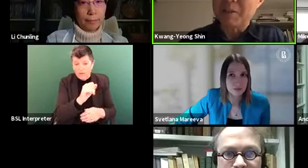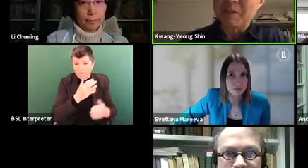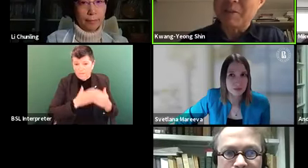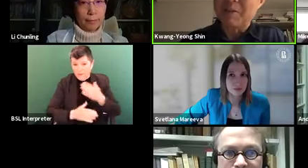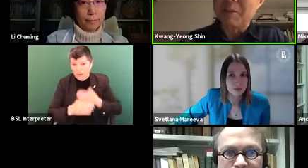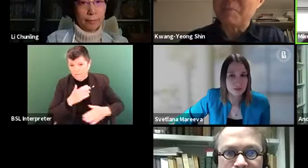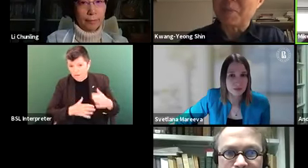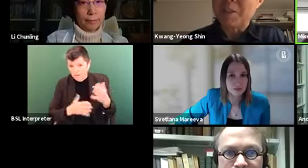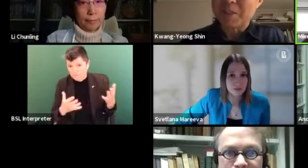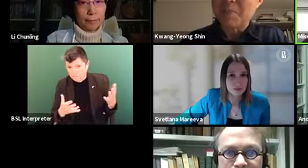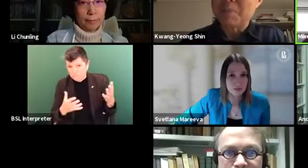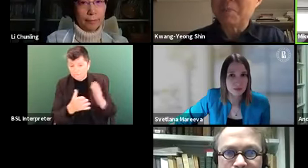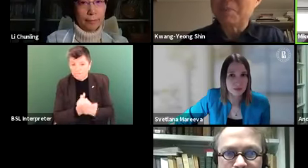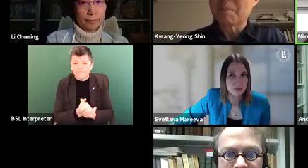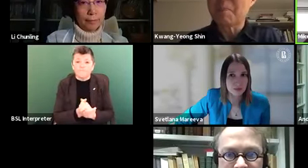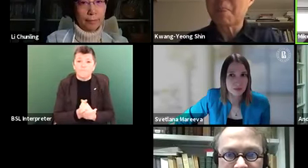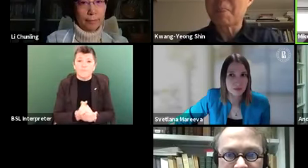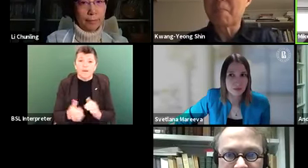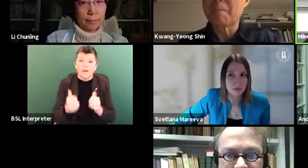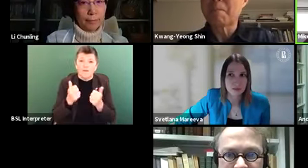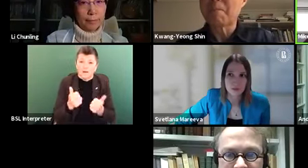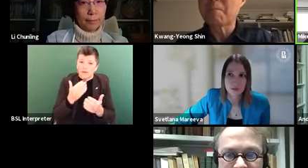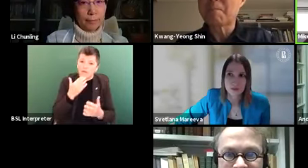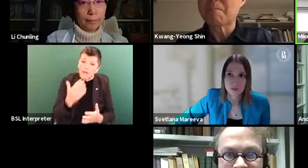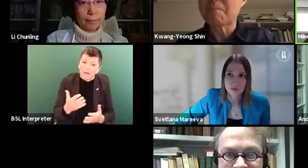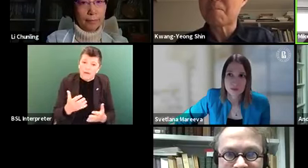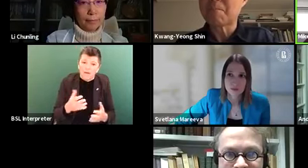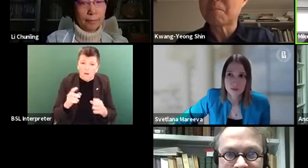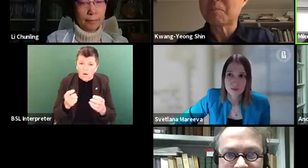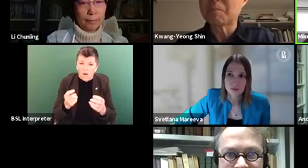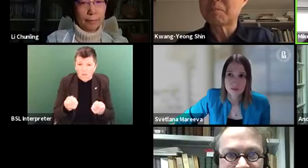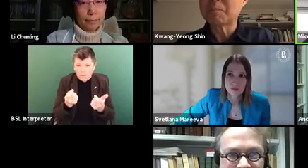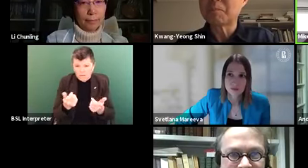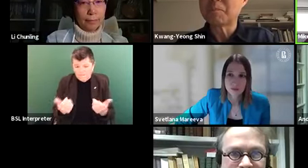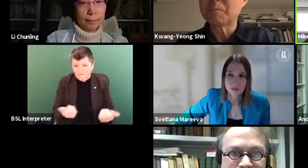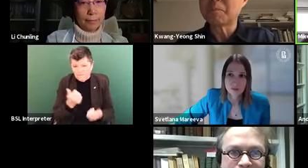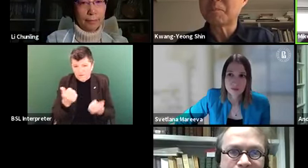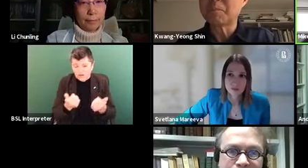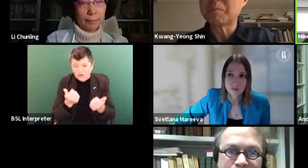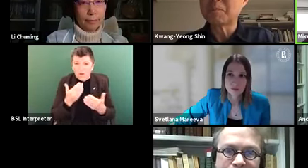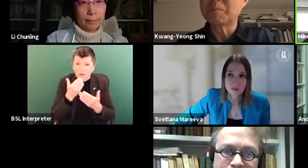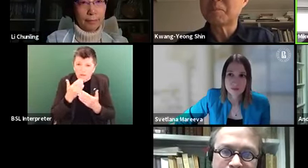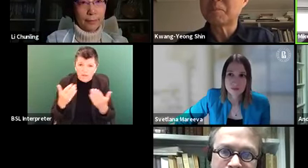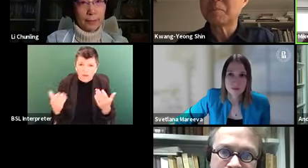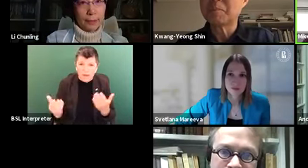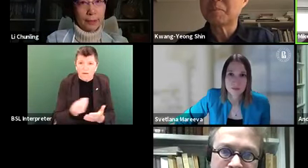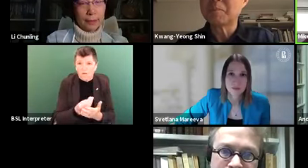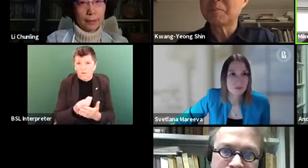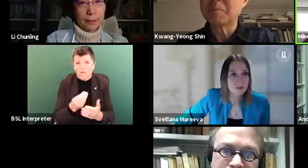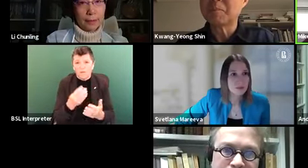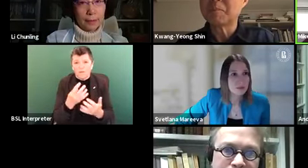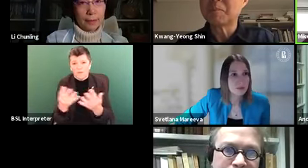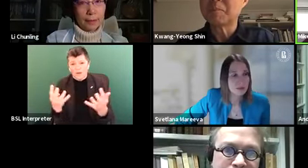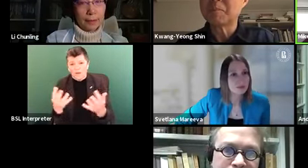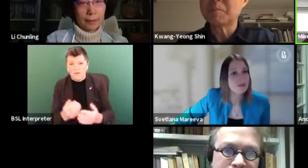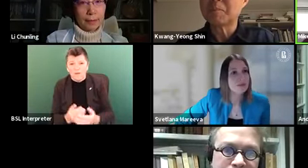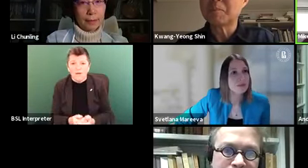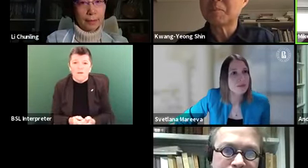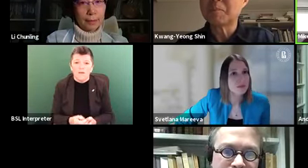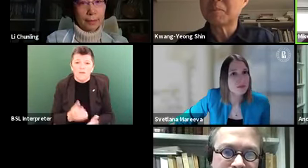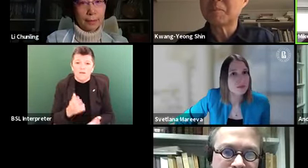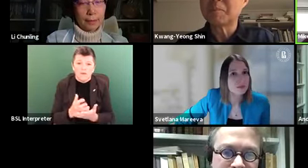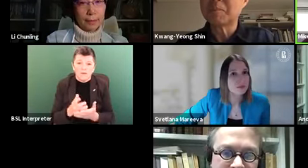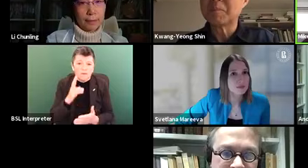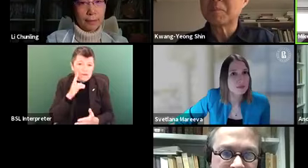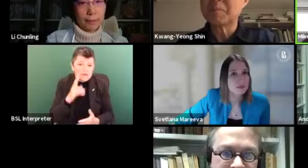Thank you. Thank you. We've reached the end nearly. I want to thank all the panelists. It's been, so I think we've seen the value of a sociological perspective on